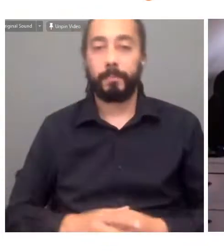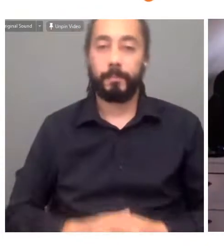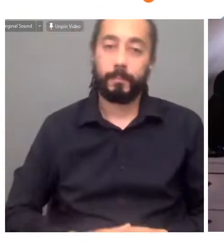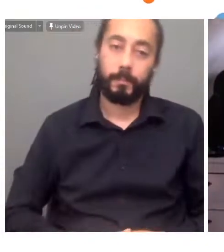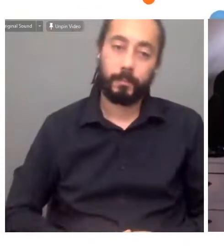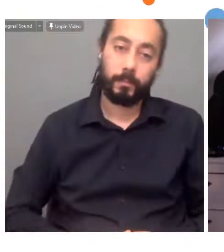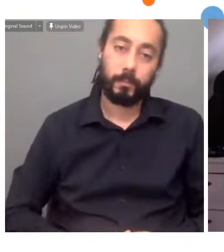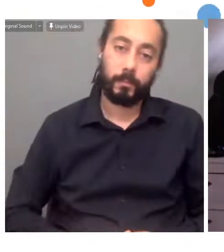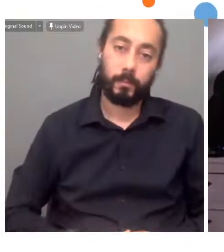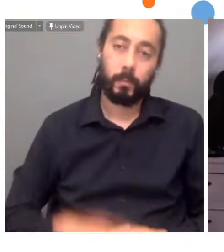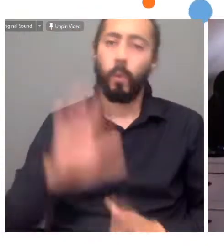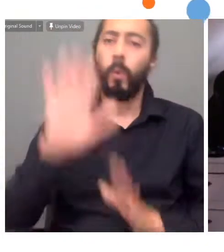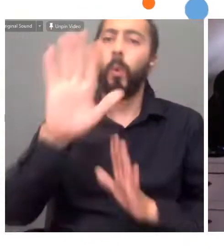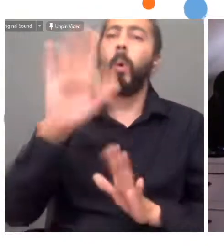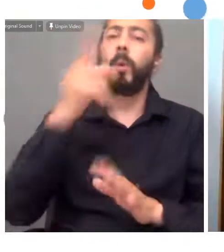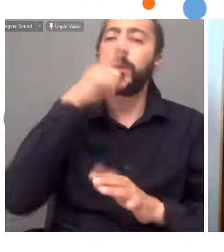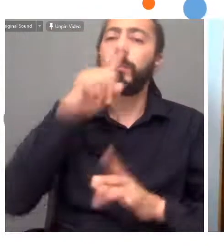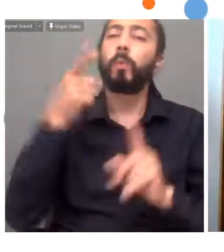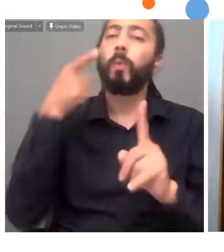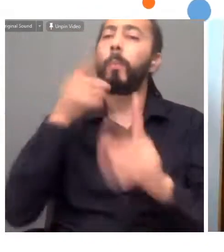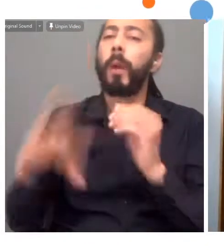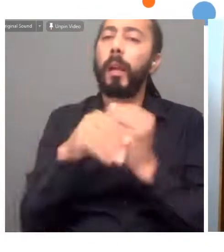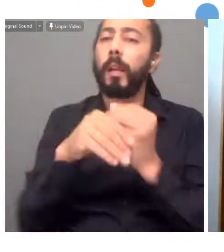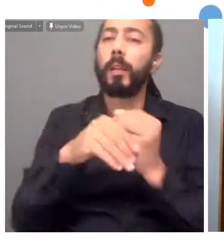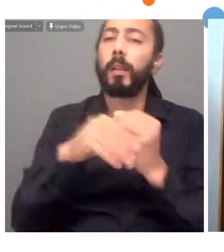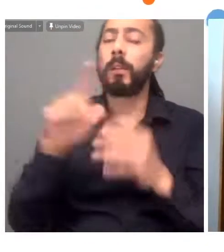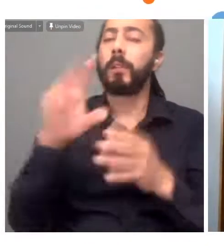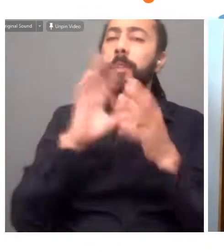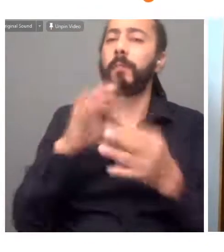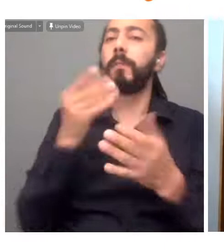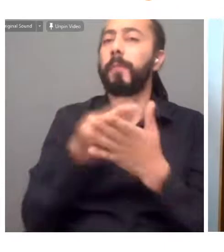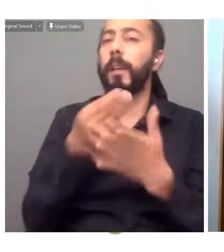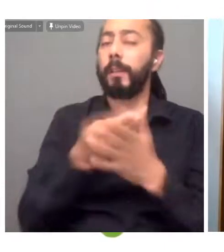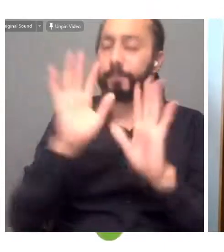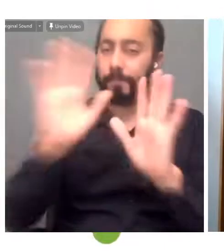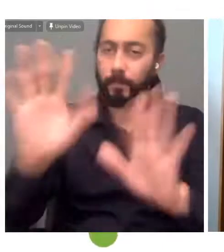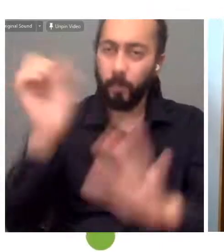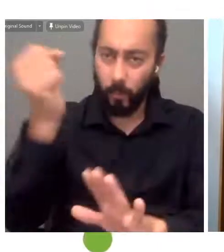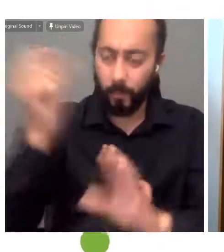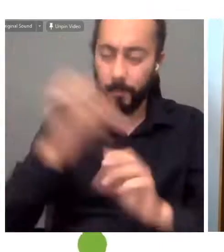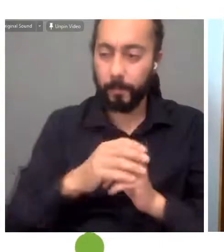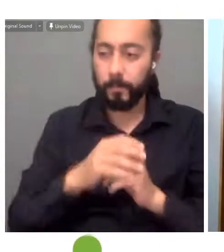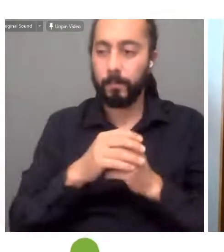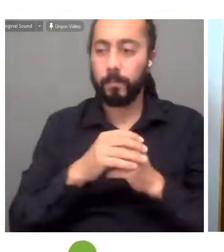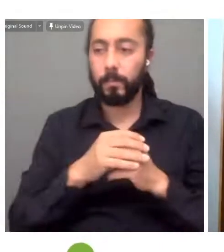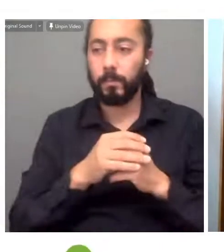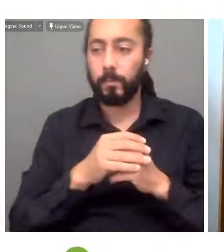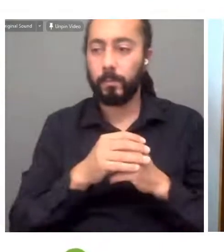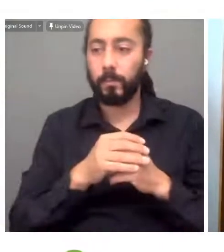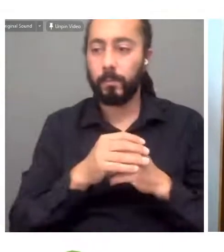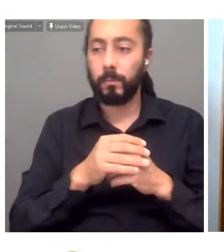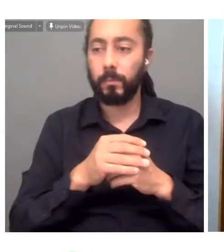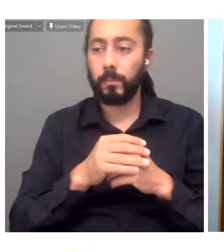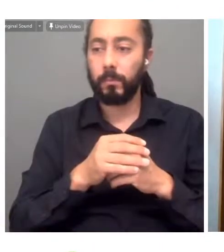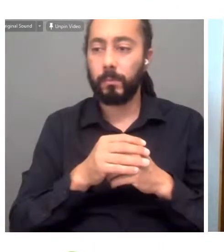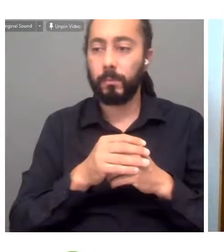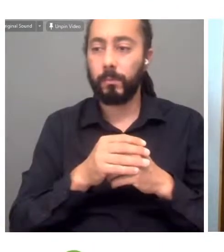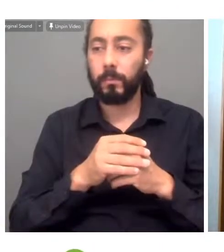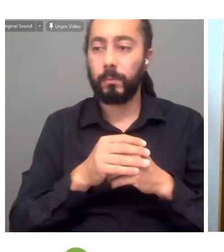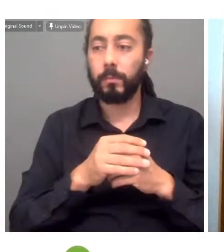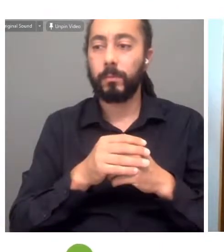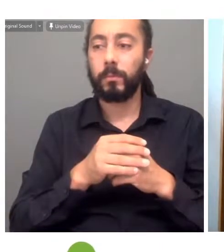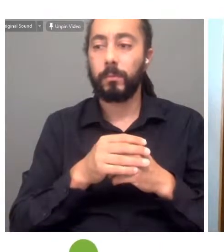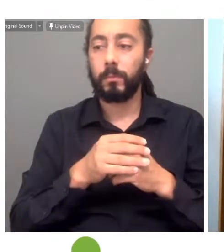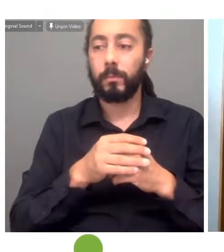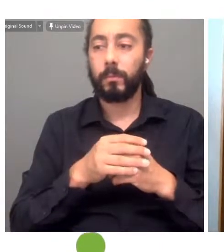Excellent. Now, just one point on, you know, on funding, we need to find a balance where